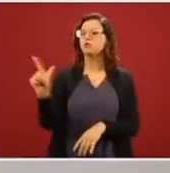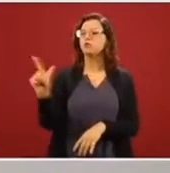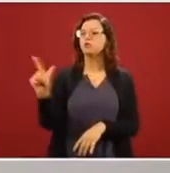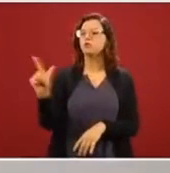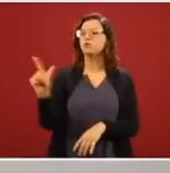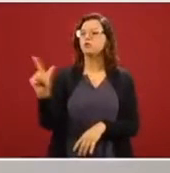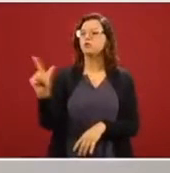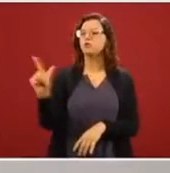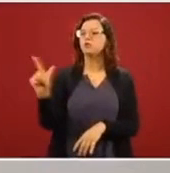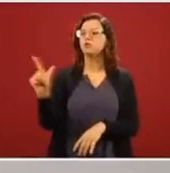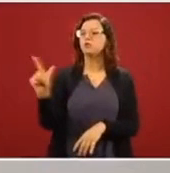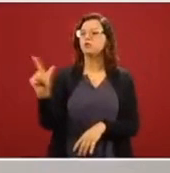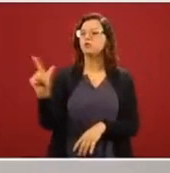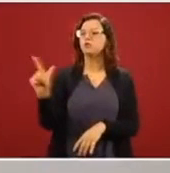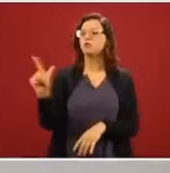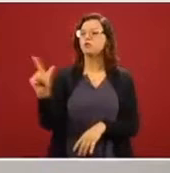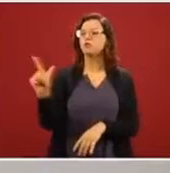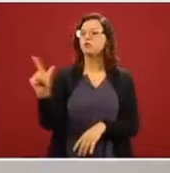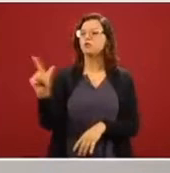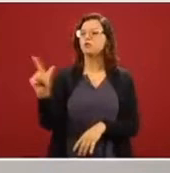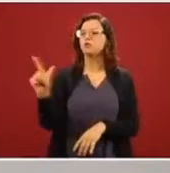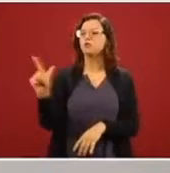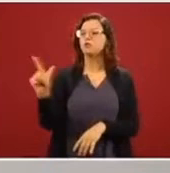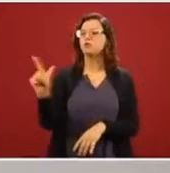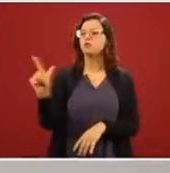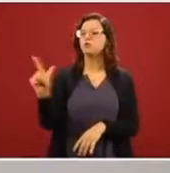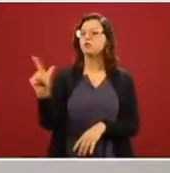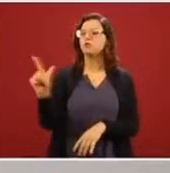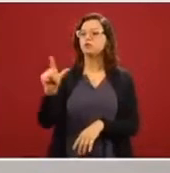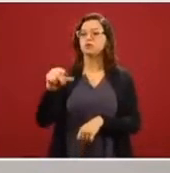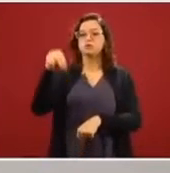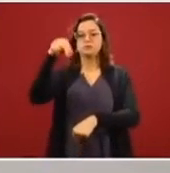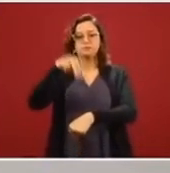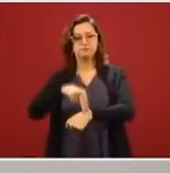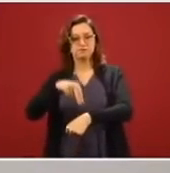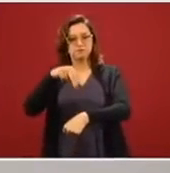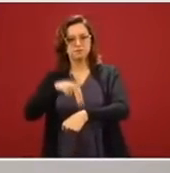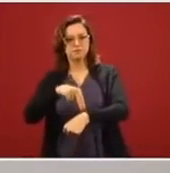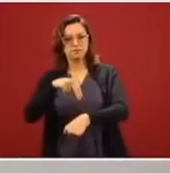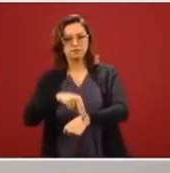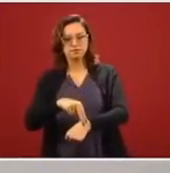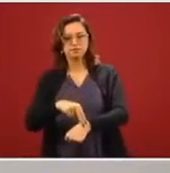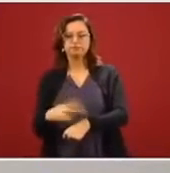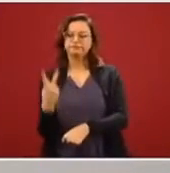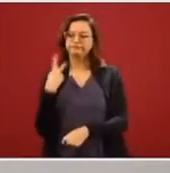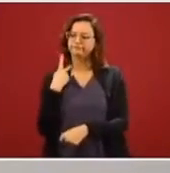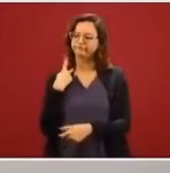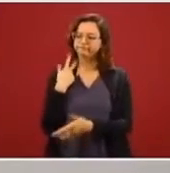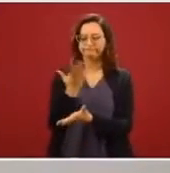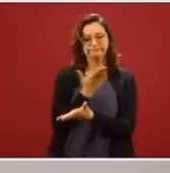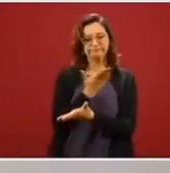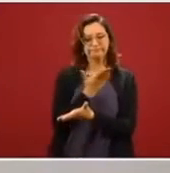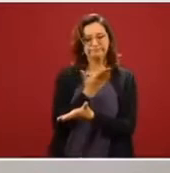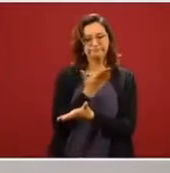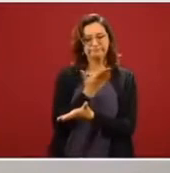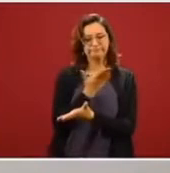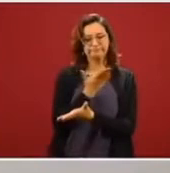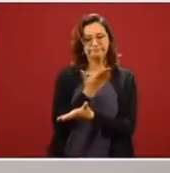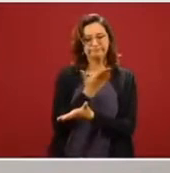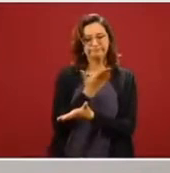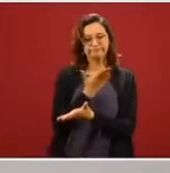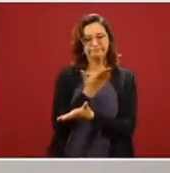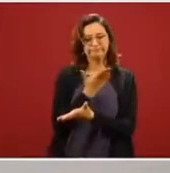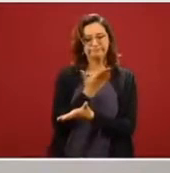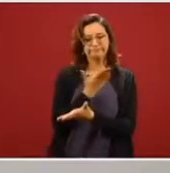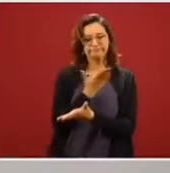a professional and a technical character, en el que se requieren acciones in